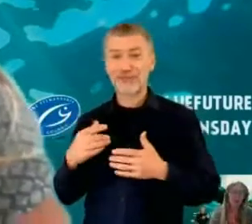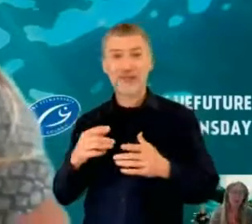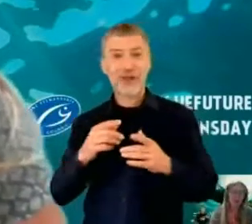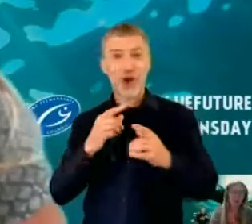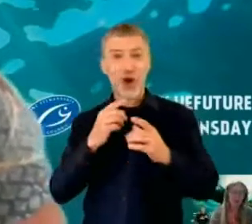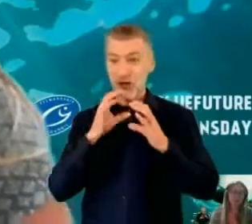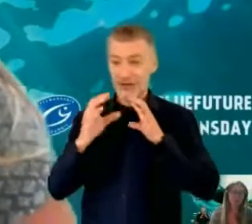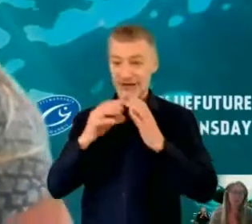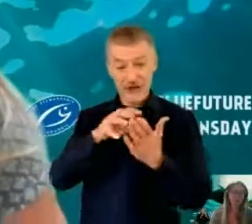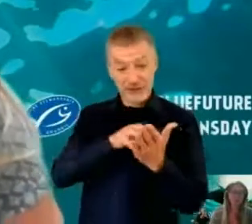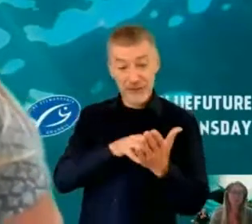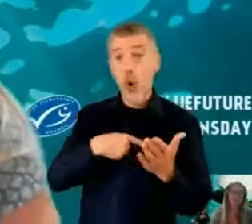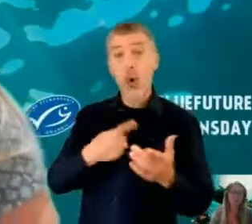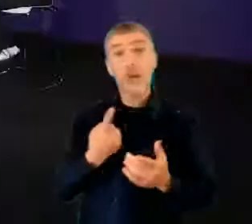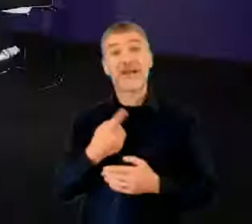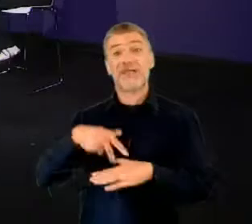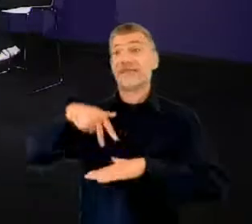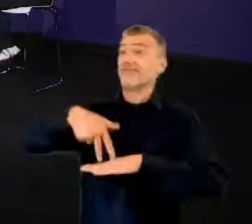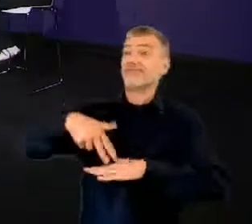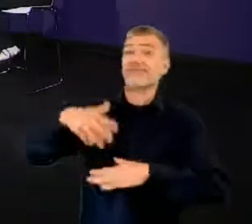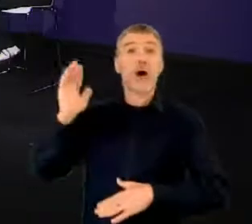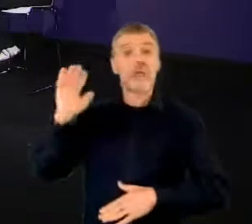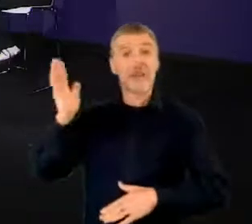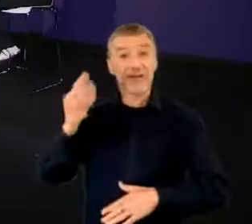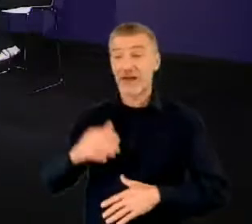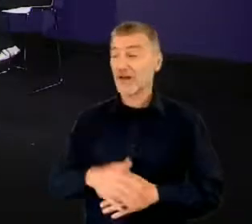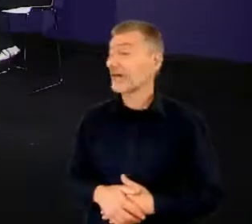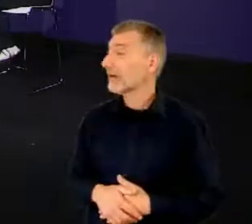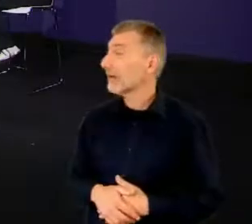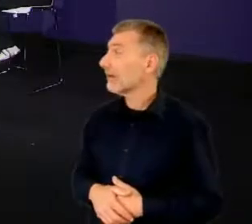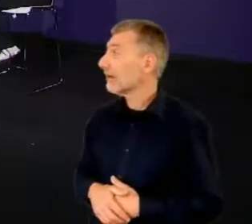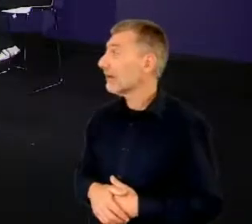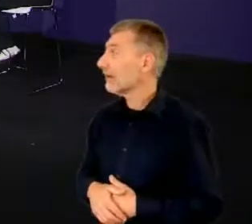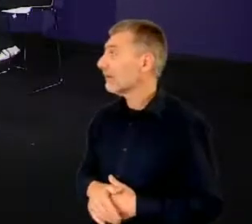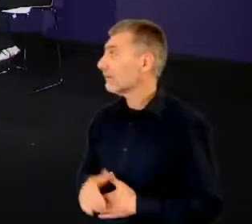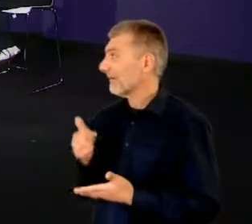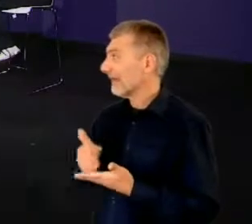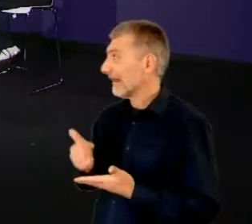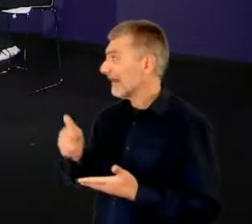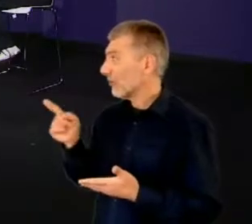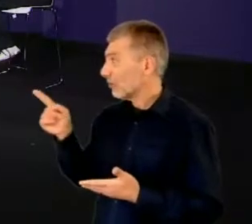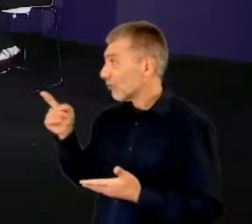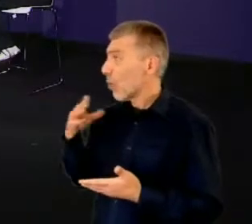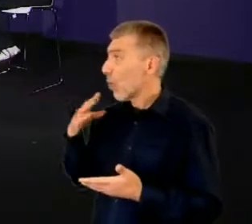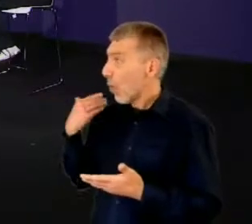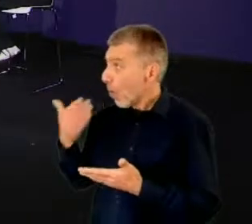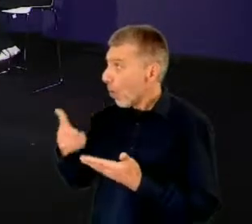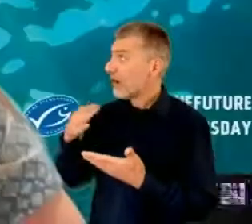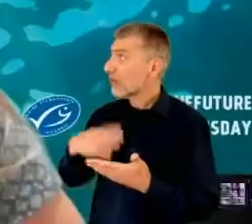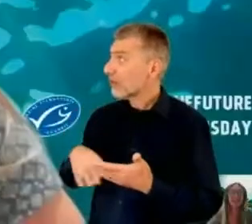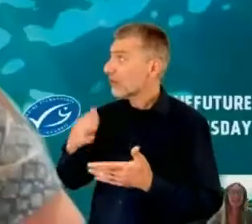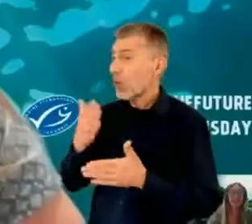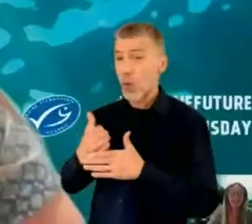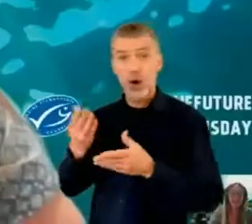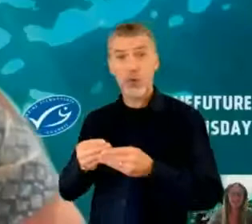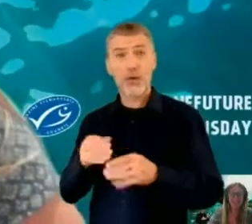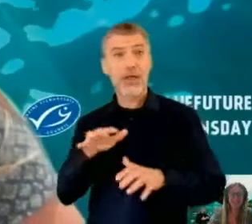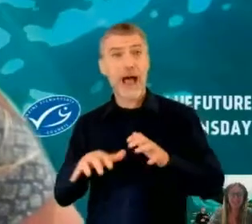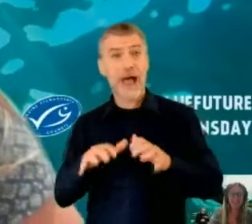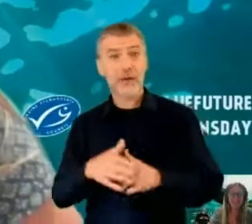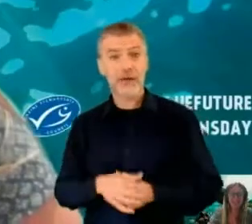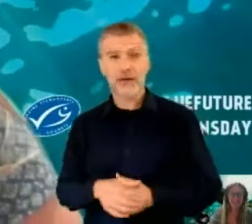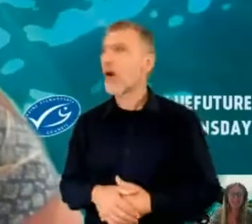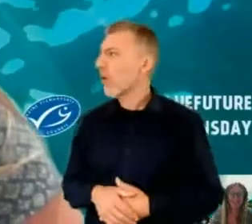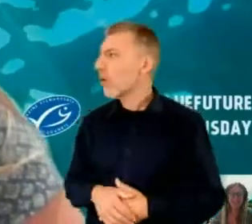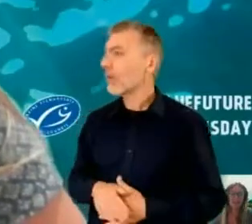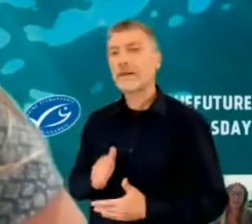presentations. That is so fantastic. And have you always wanted to work with animals? Yeah, definitely.